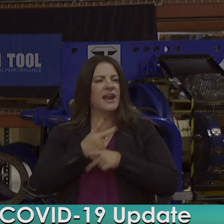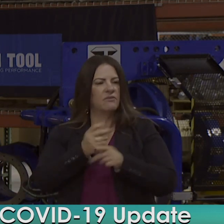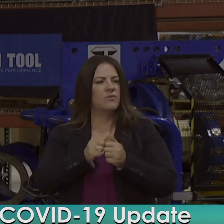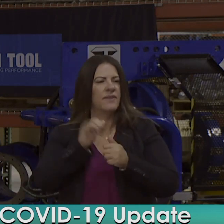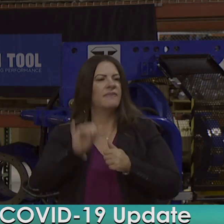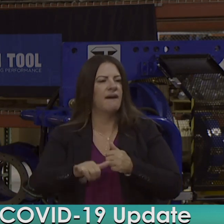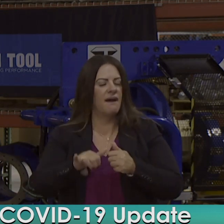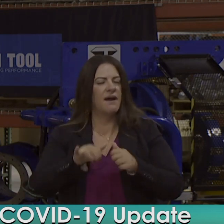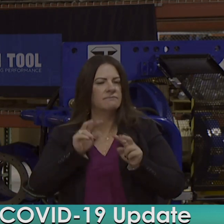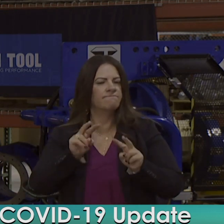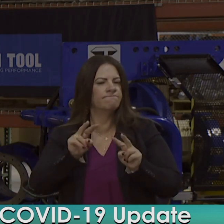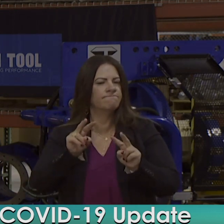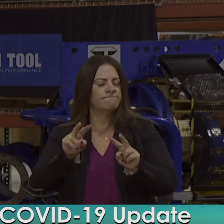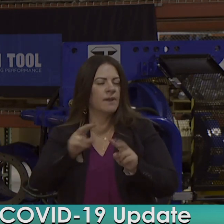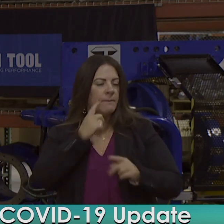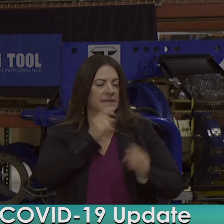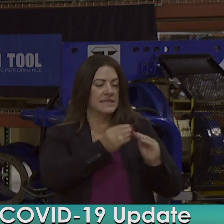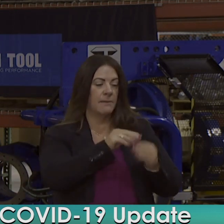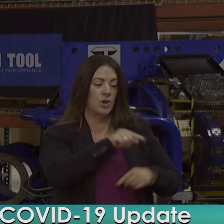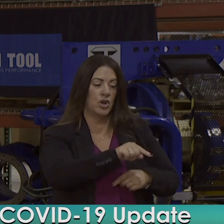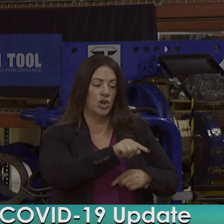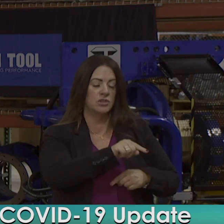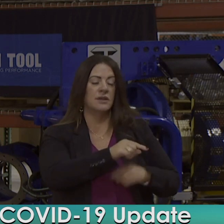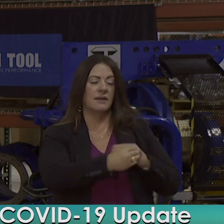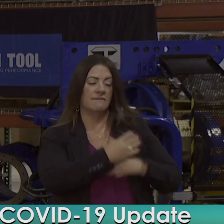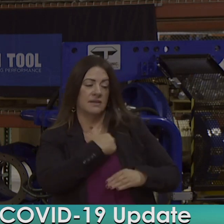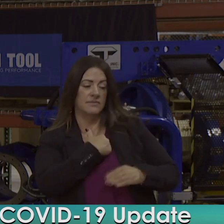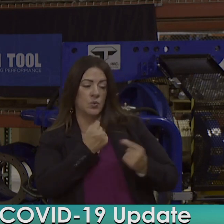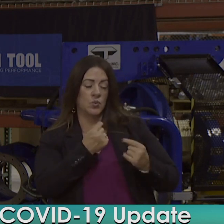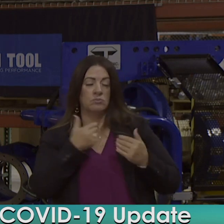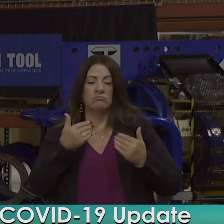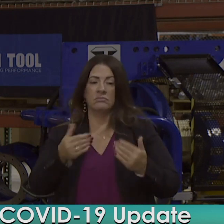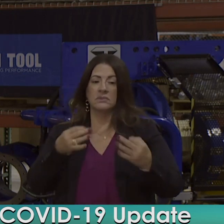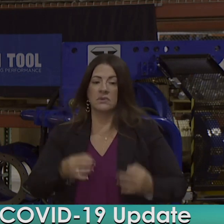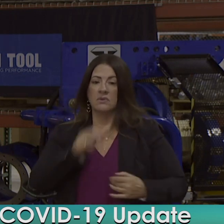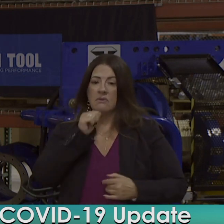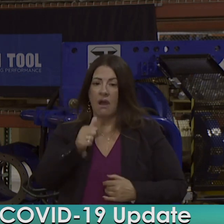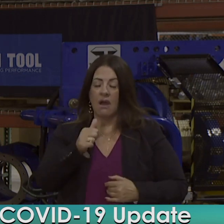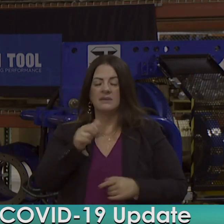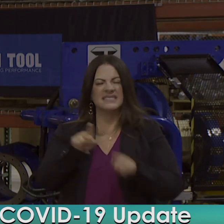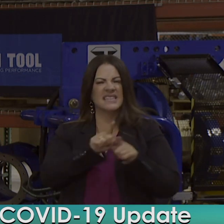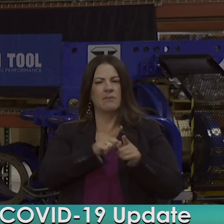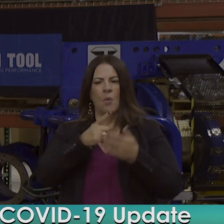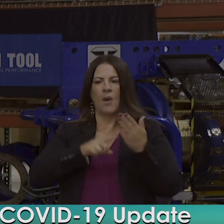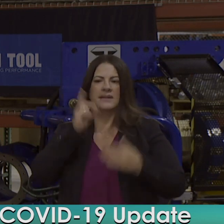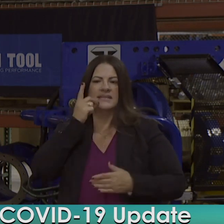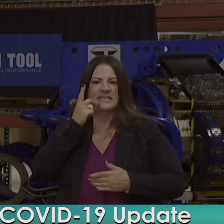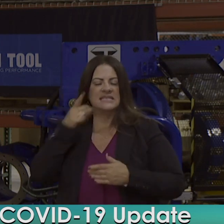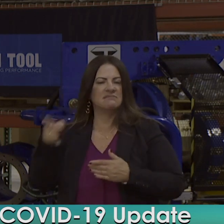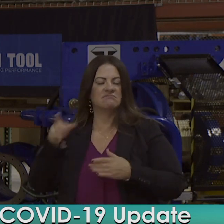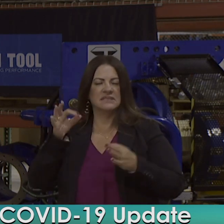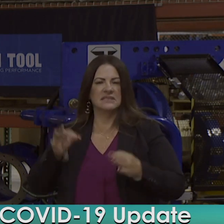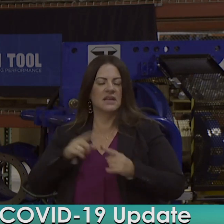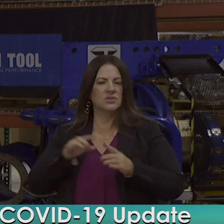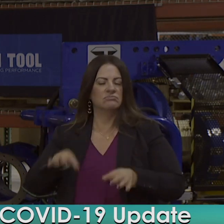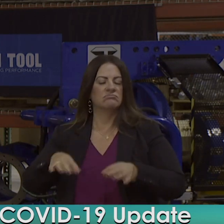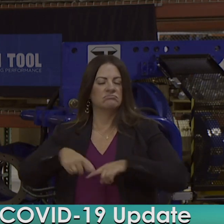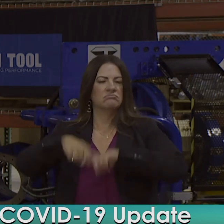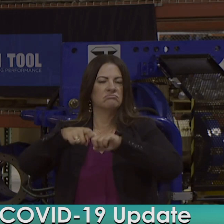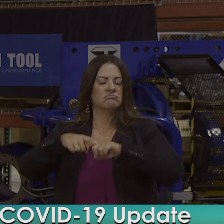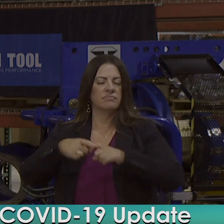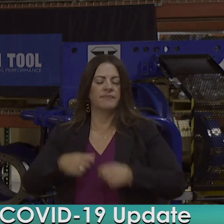and that was demonstrably exampled in reference to Disney's announcement a few days ago. I also, just a few moments